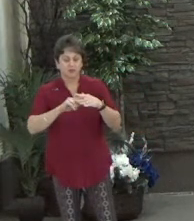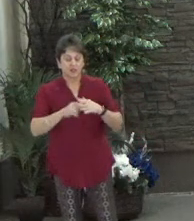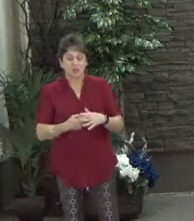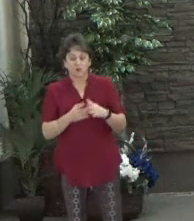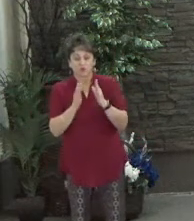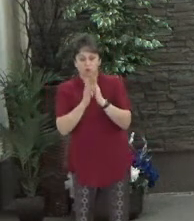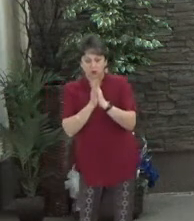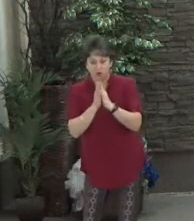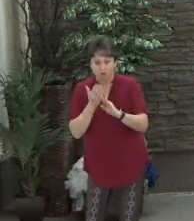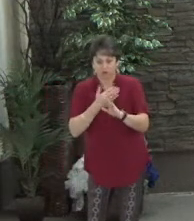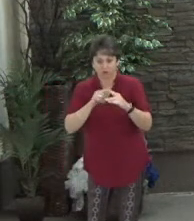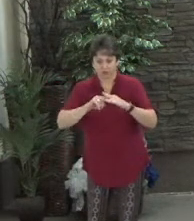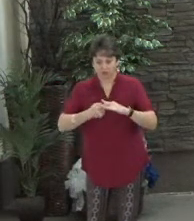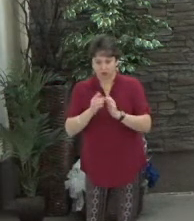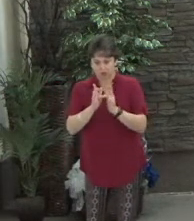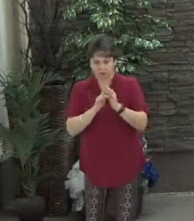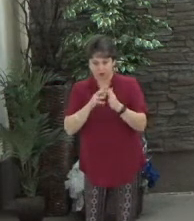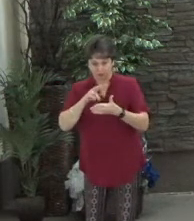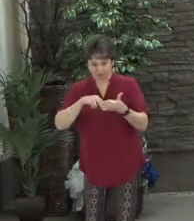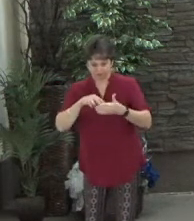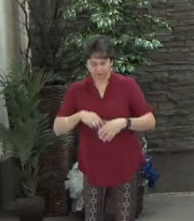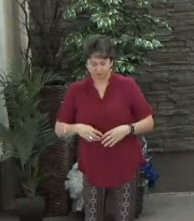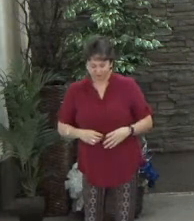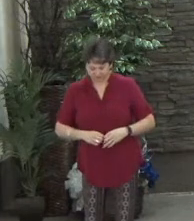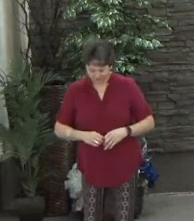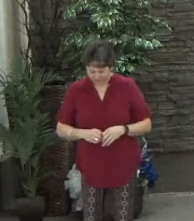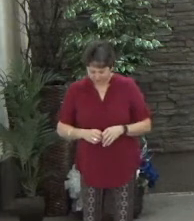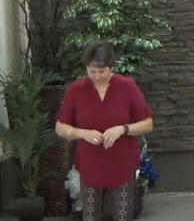before we jump into God's Word.